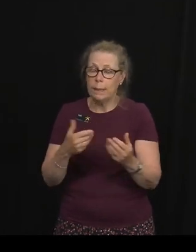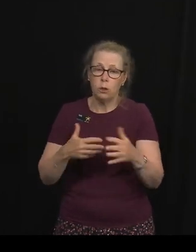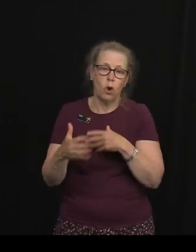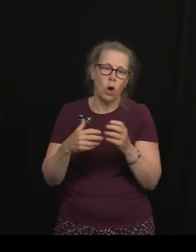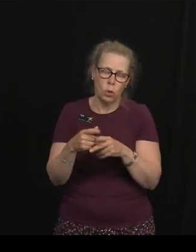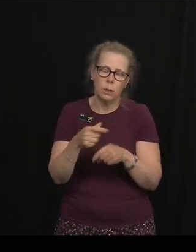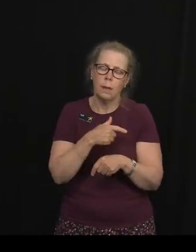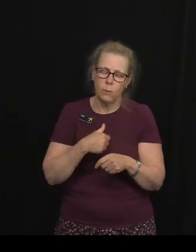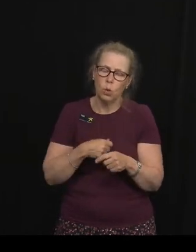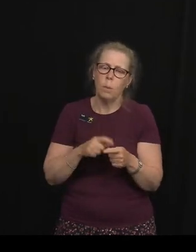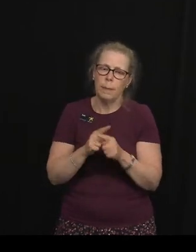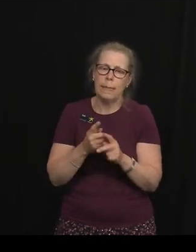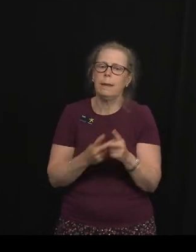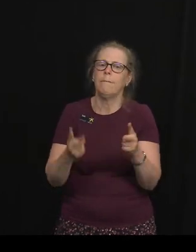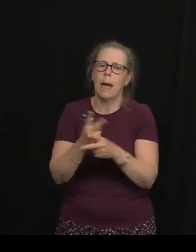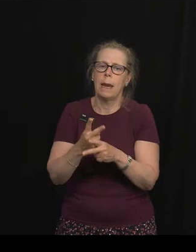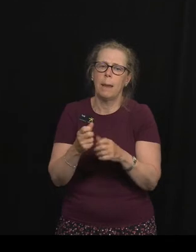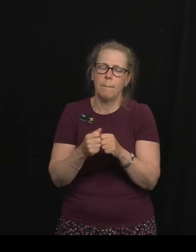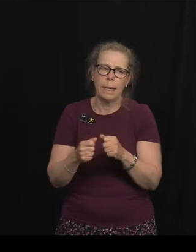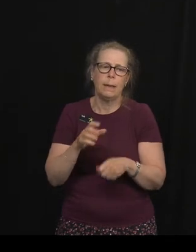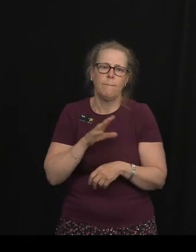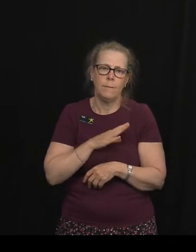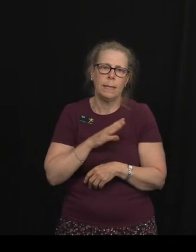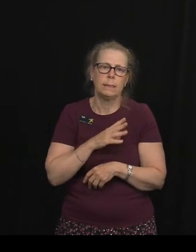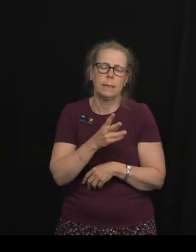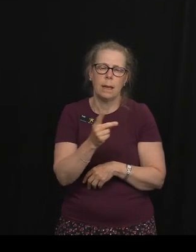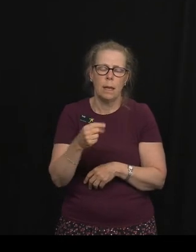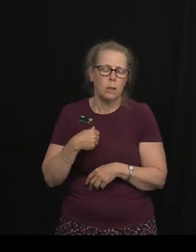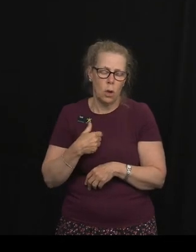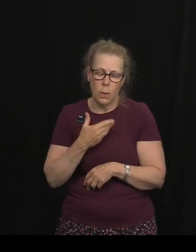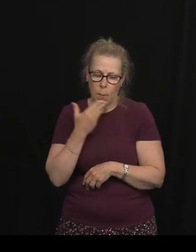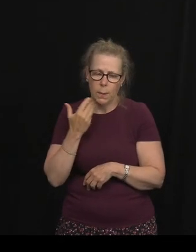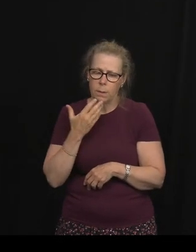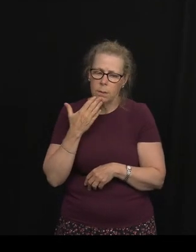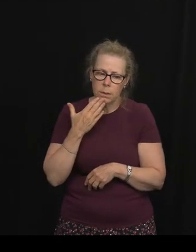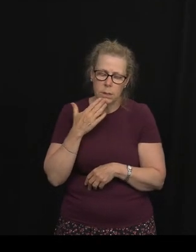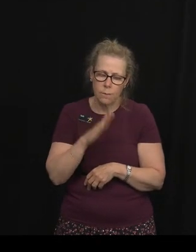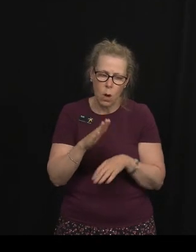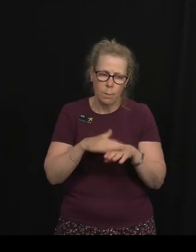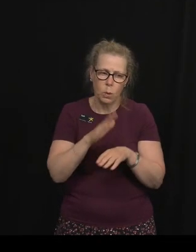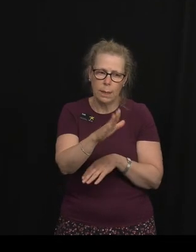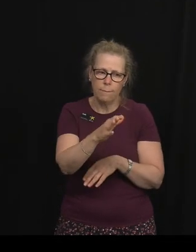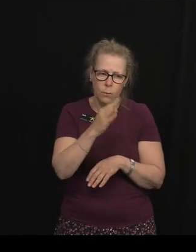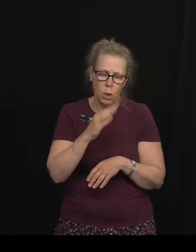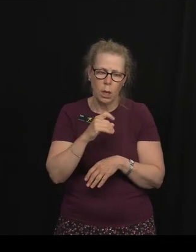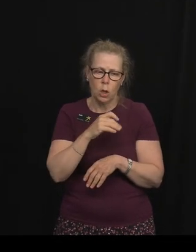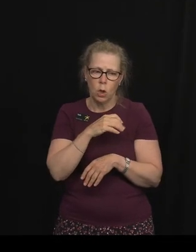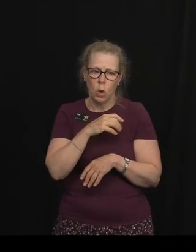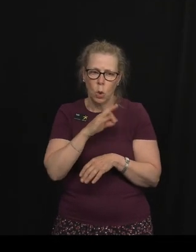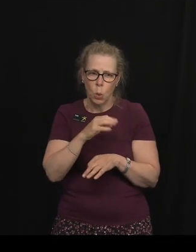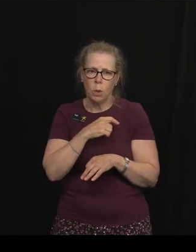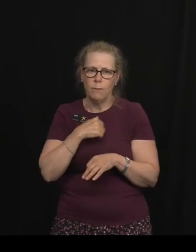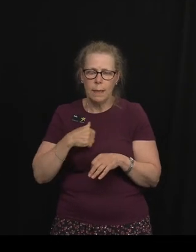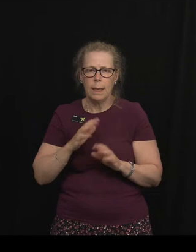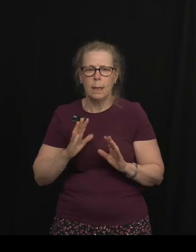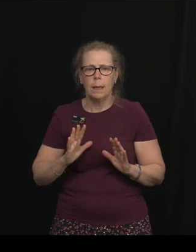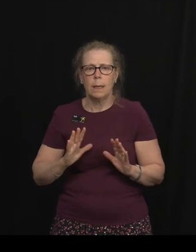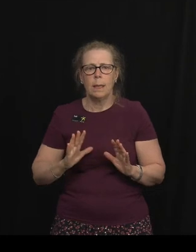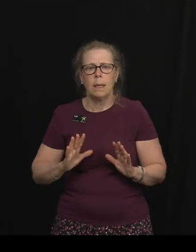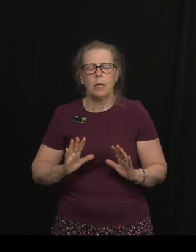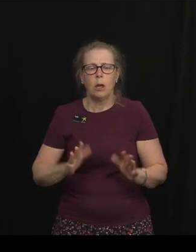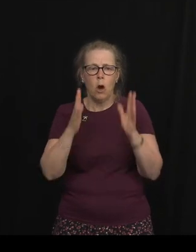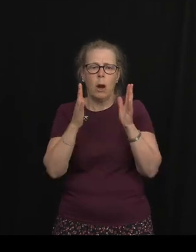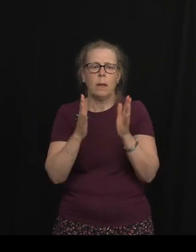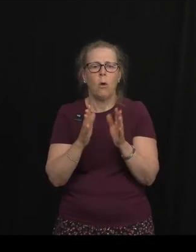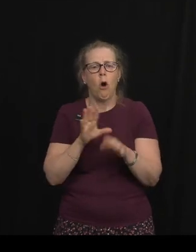even worse. Yep. But there are other, and I'd never answer your question about how we manage the trade-offs then without the needs for other health services.